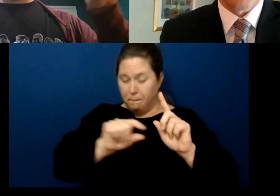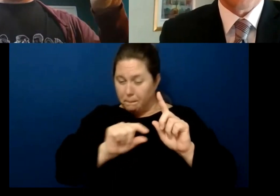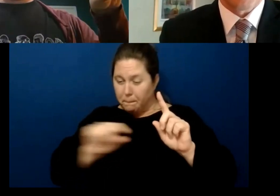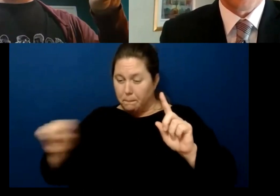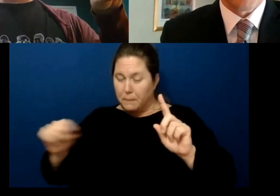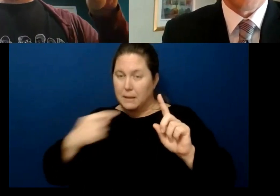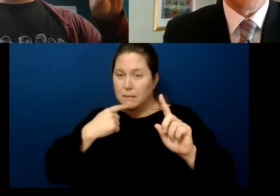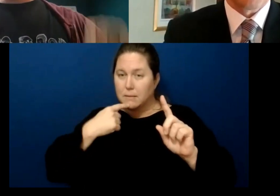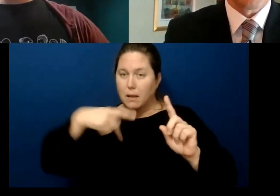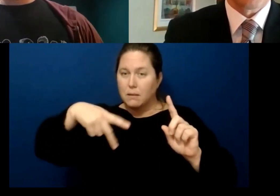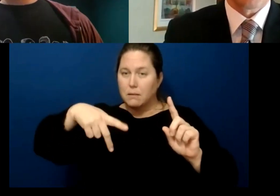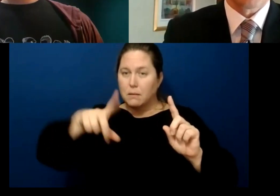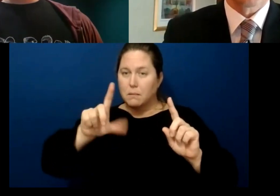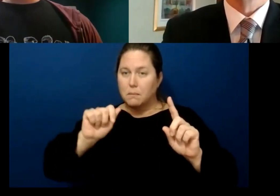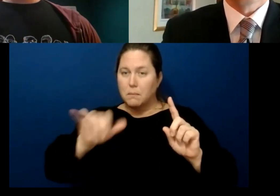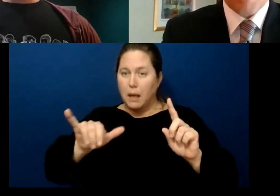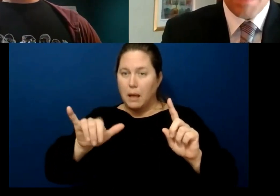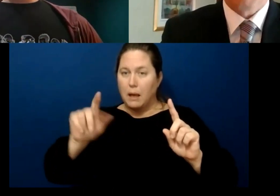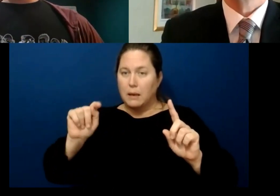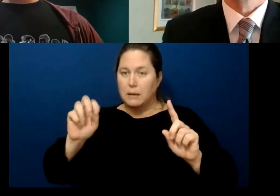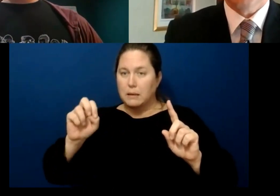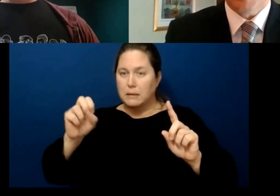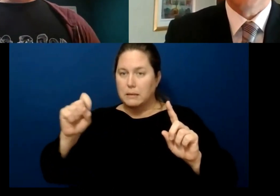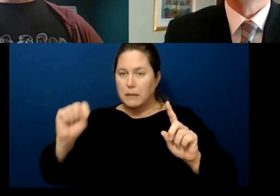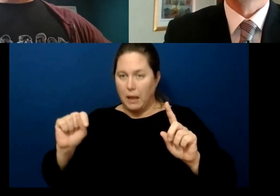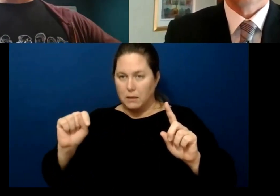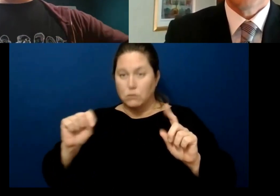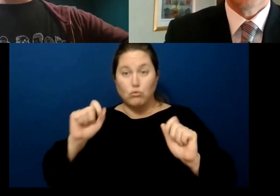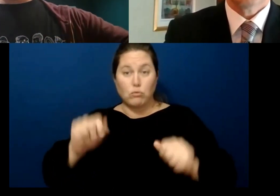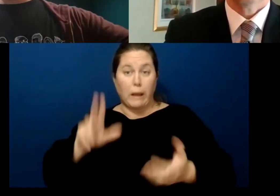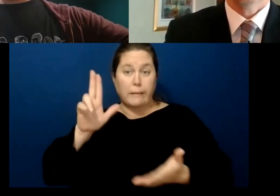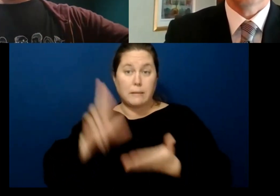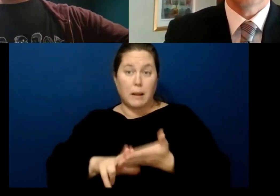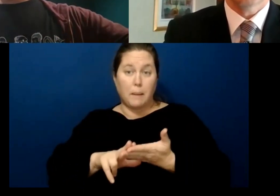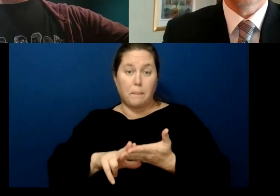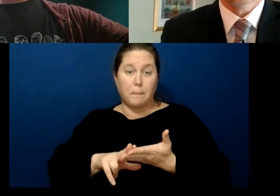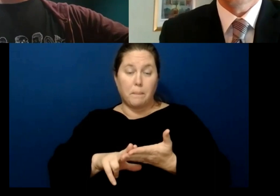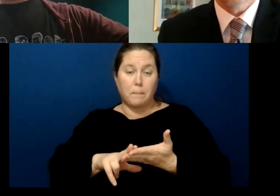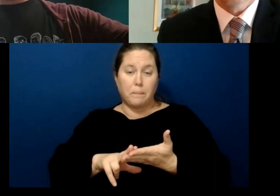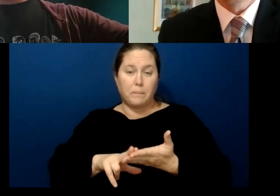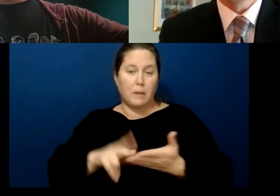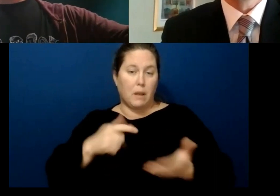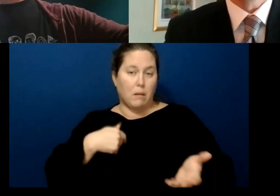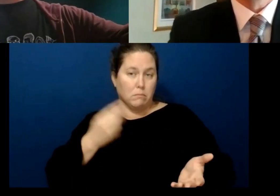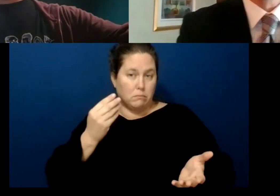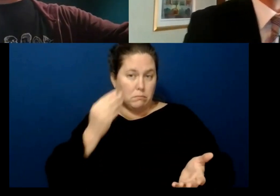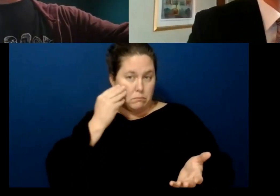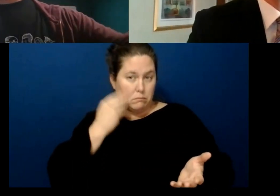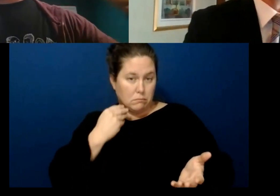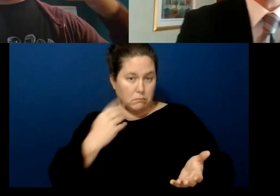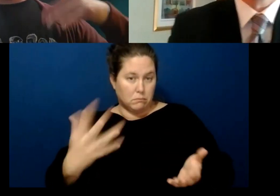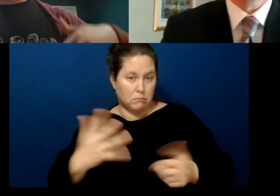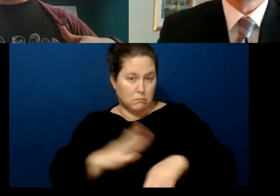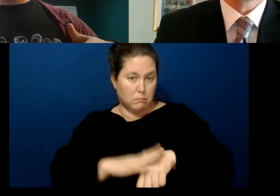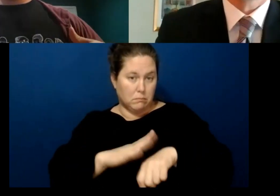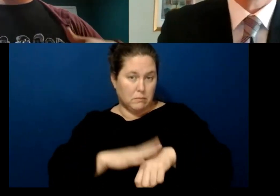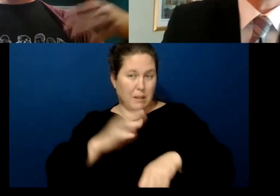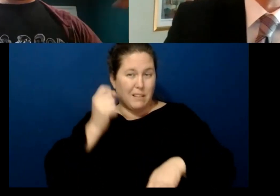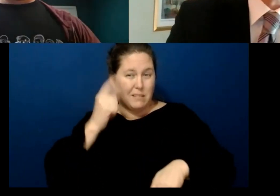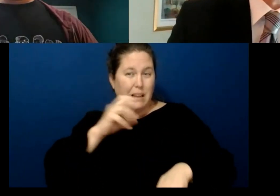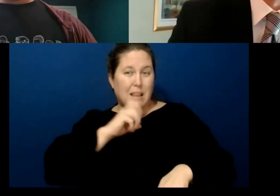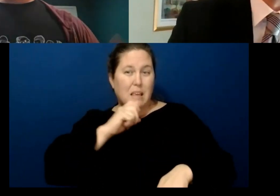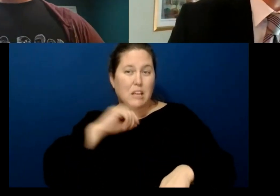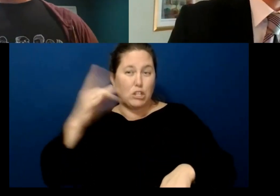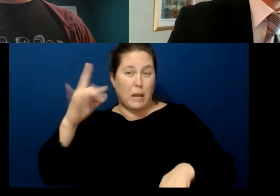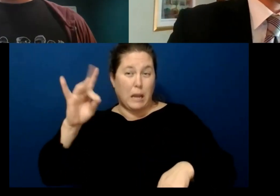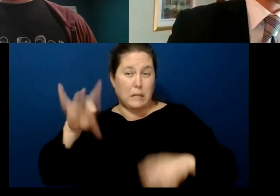sign up to playtest with us. One thing I will say is we generally don't have playtests for anyone that's under 18, just